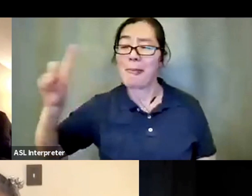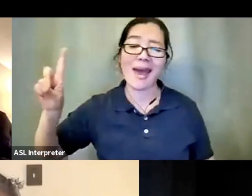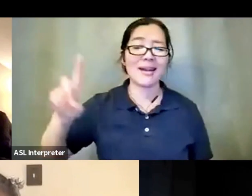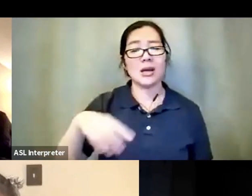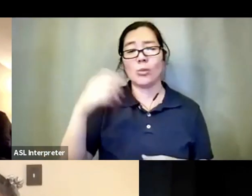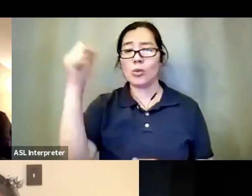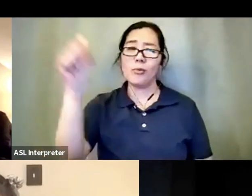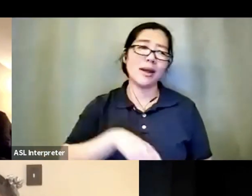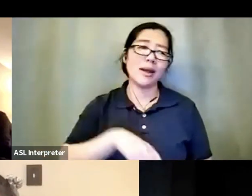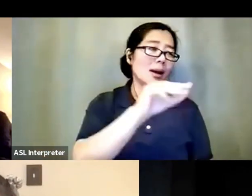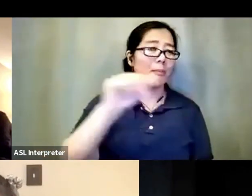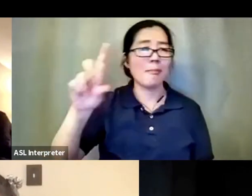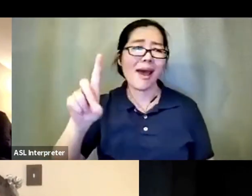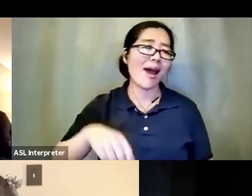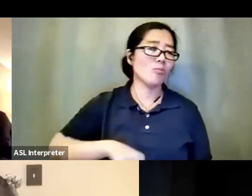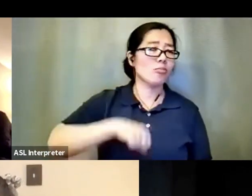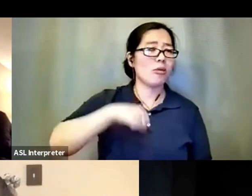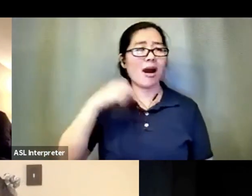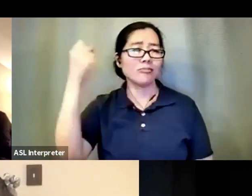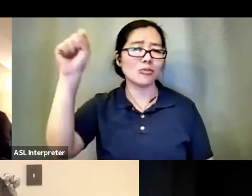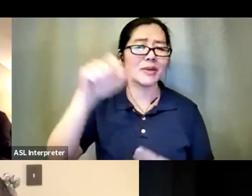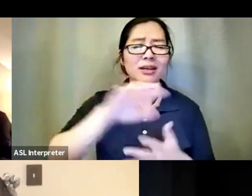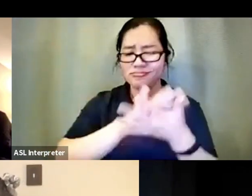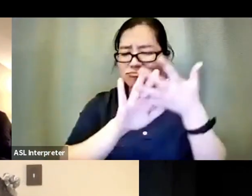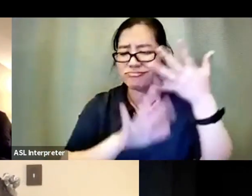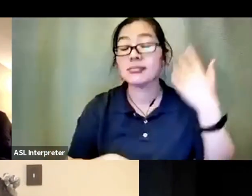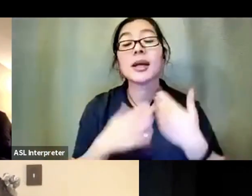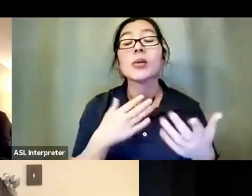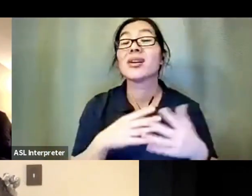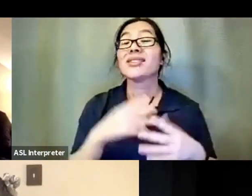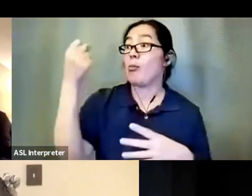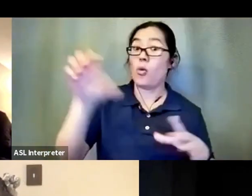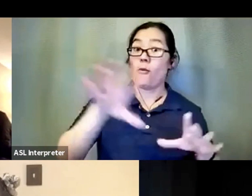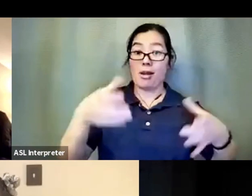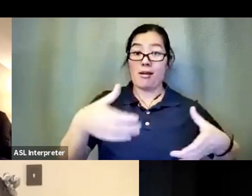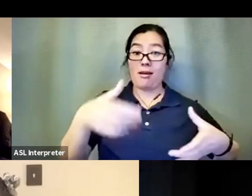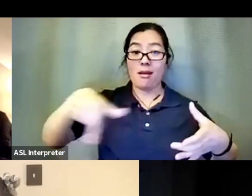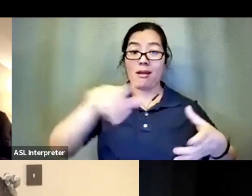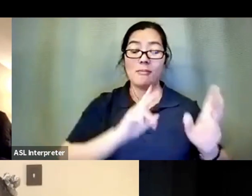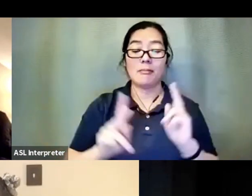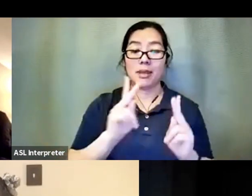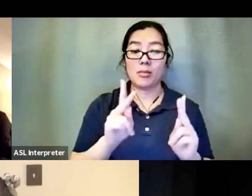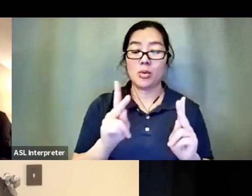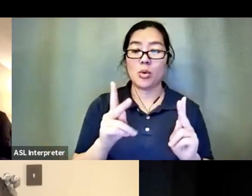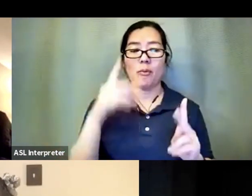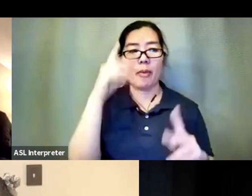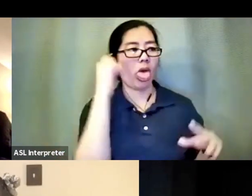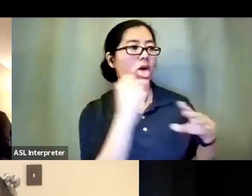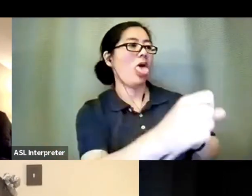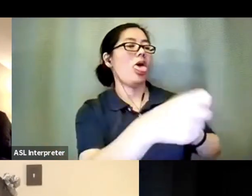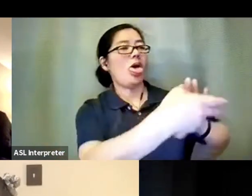lot of overlap with neurodiversity. But it's basically a movement of people who have been medicalized as